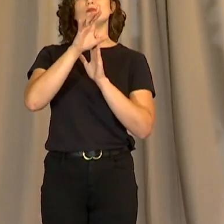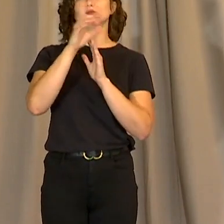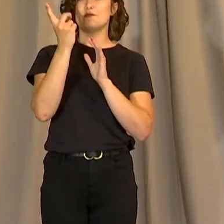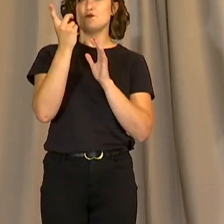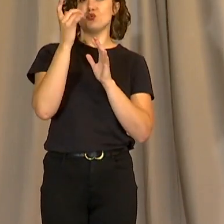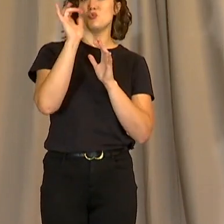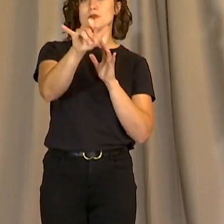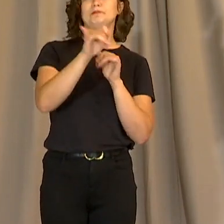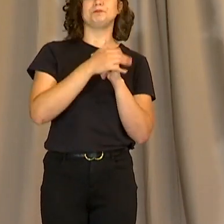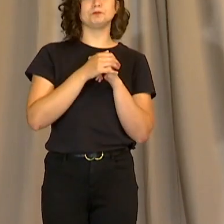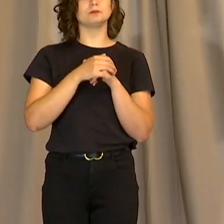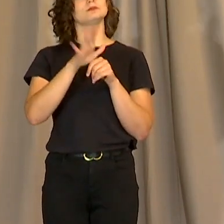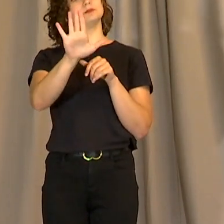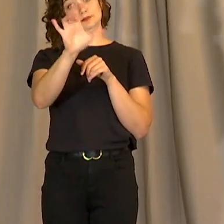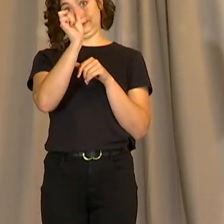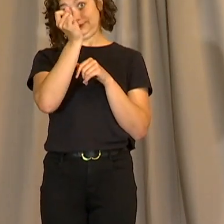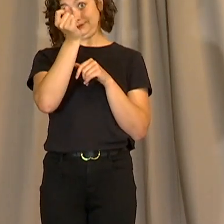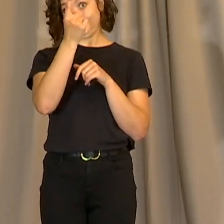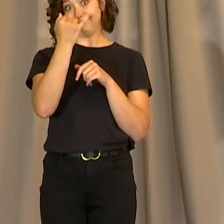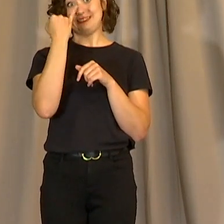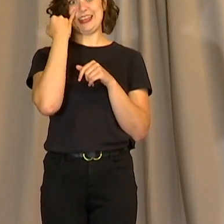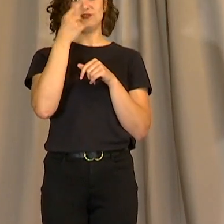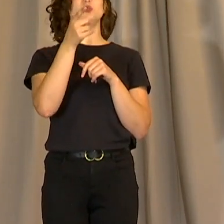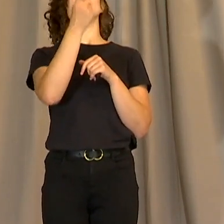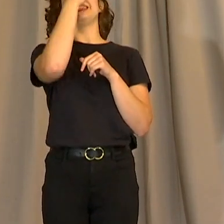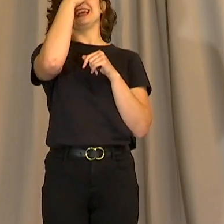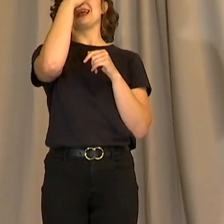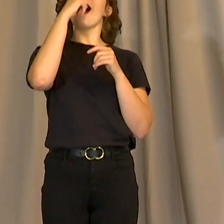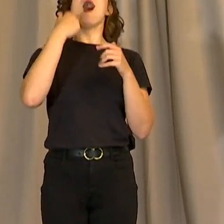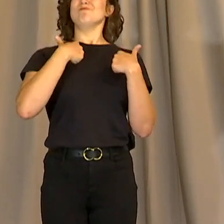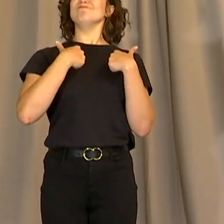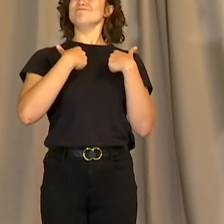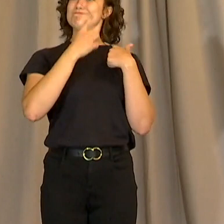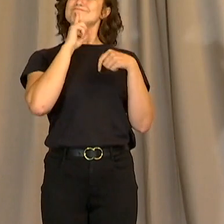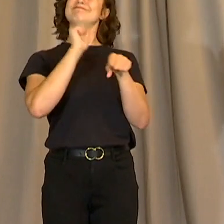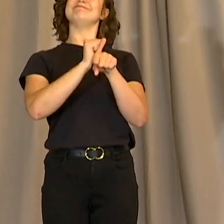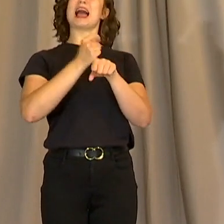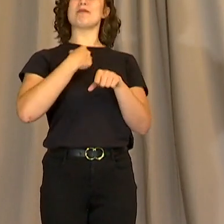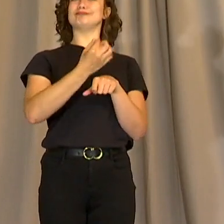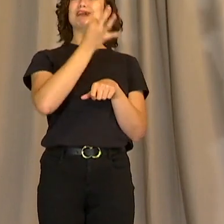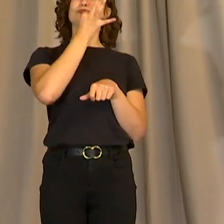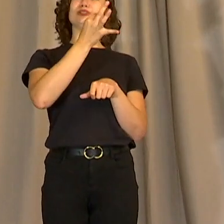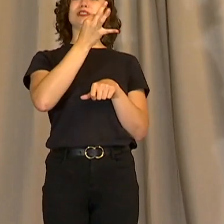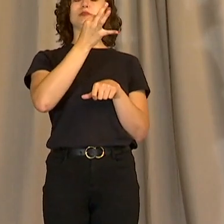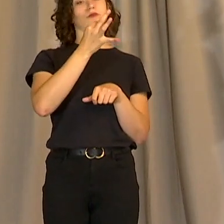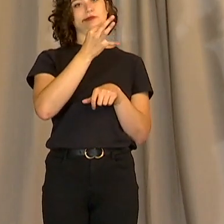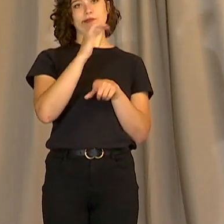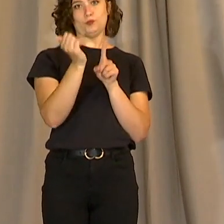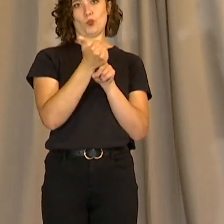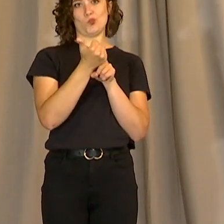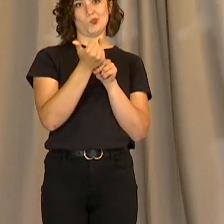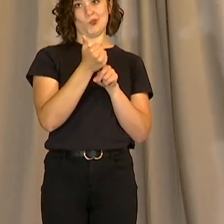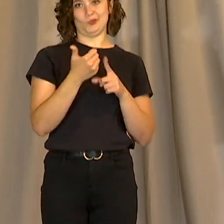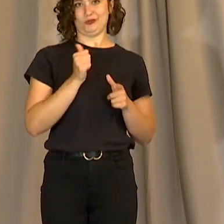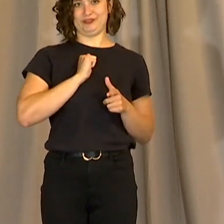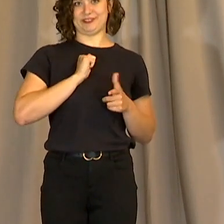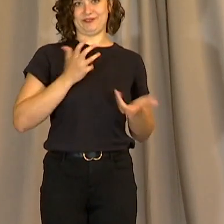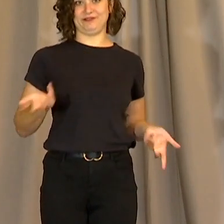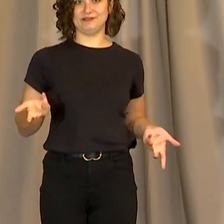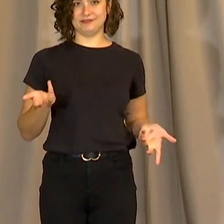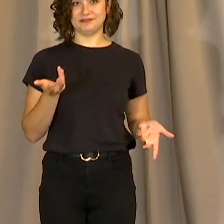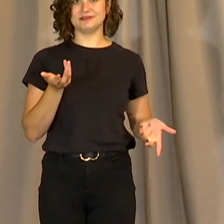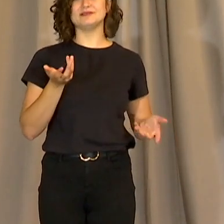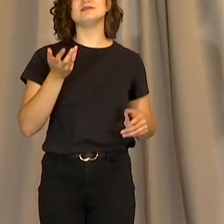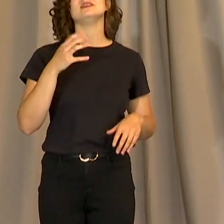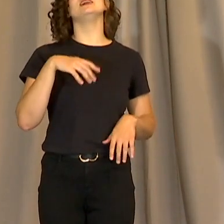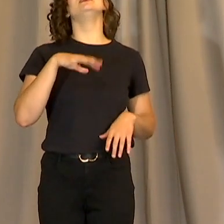an expert in this area, then we've got it. We've got ourselves fooled. And so just continuing to